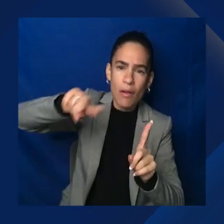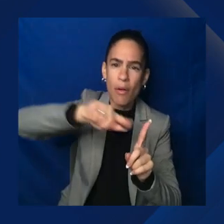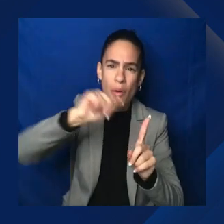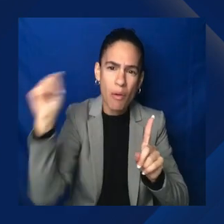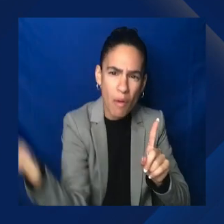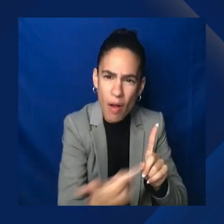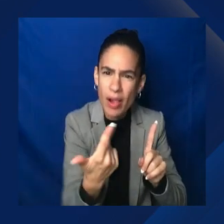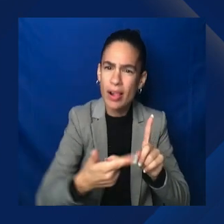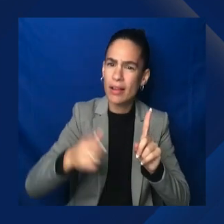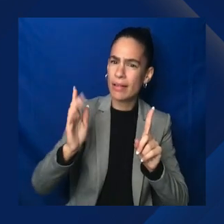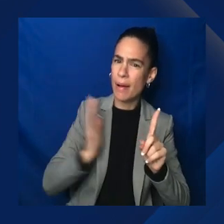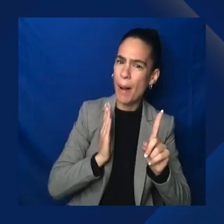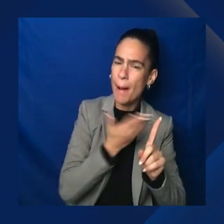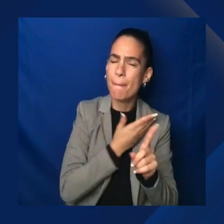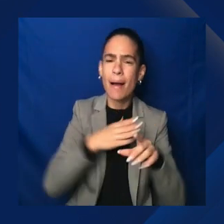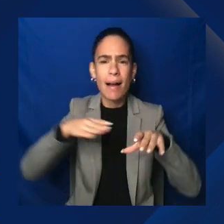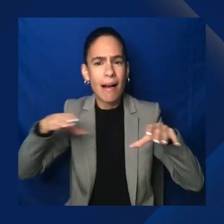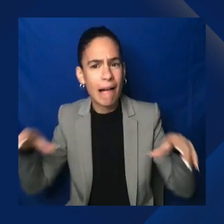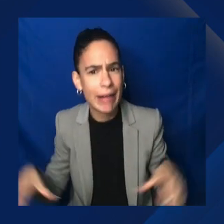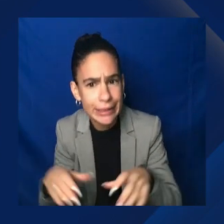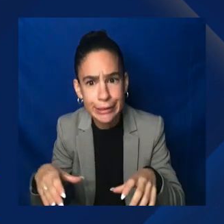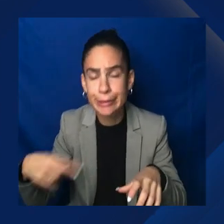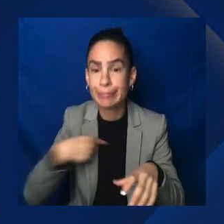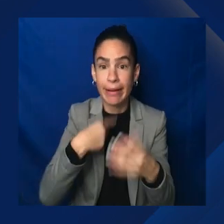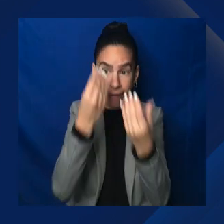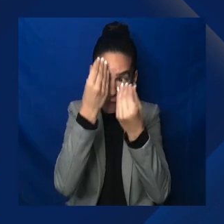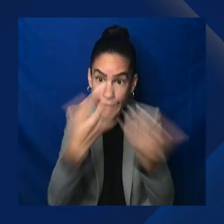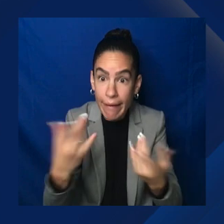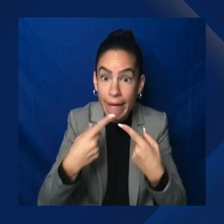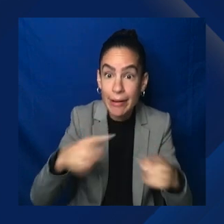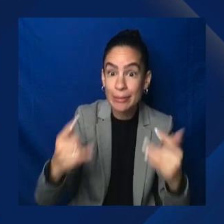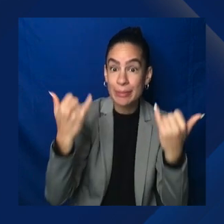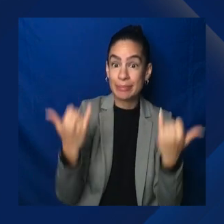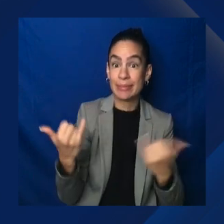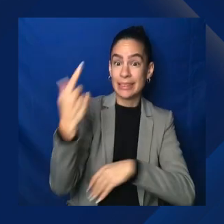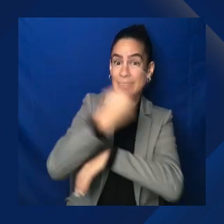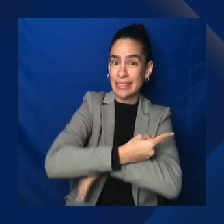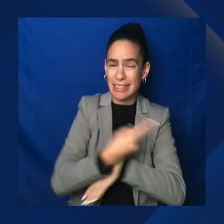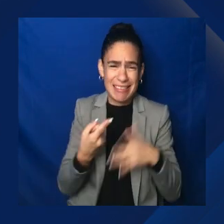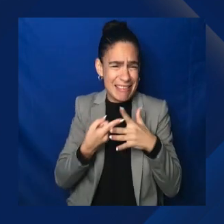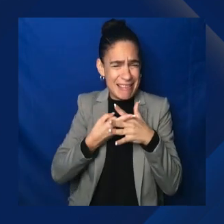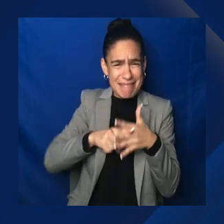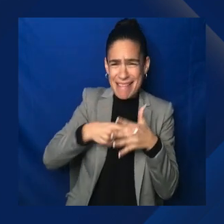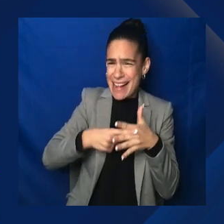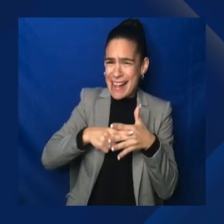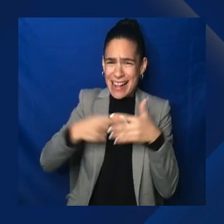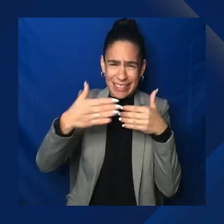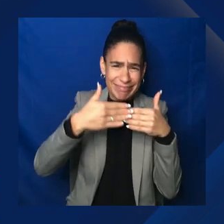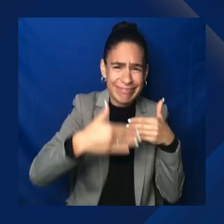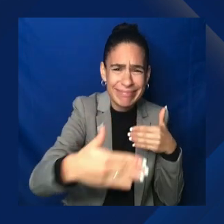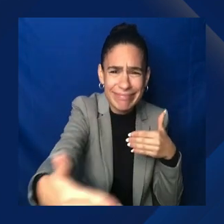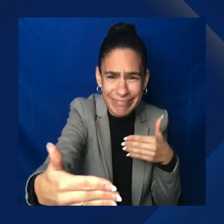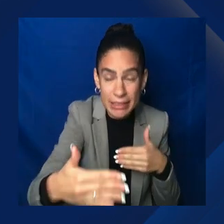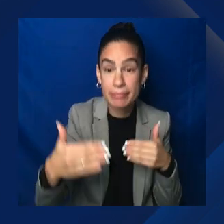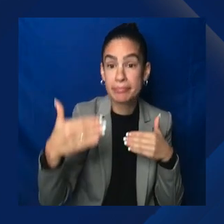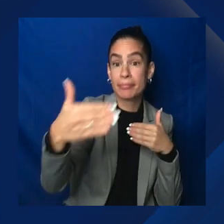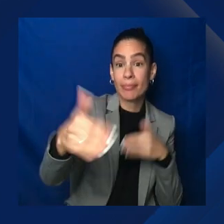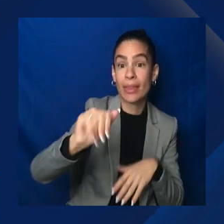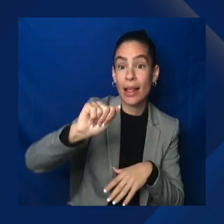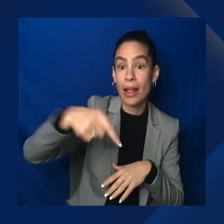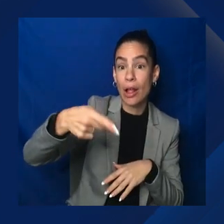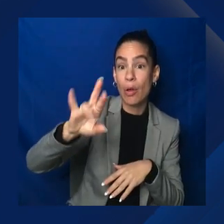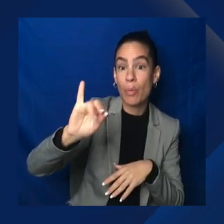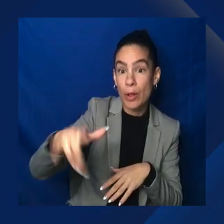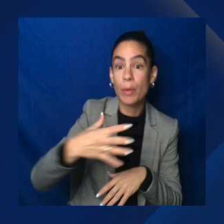announce today are just the beginning. In April, here at the White House, I invited women who have